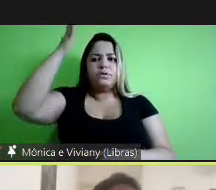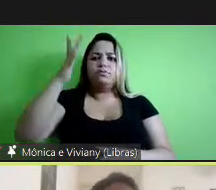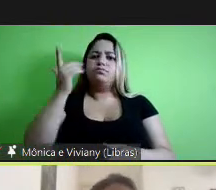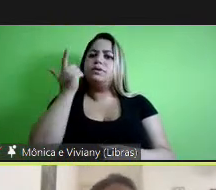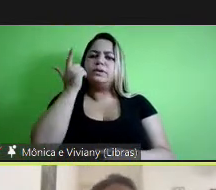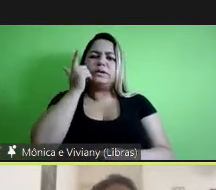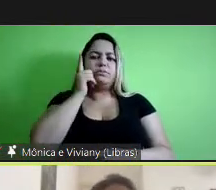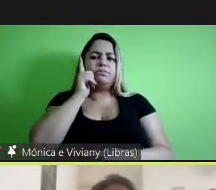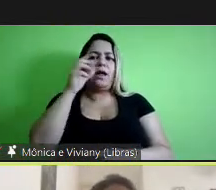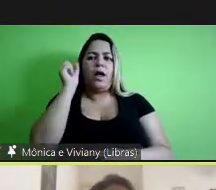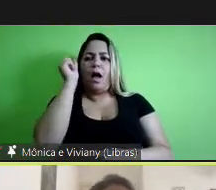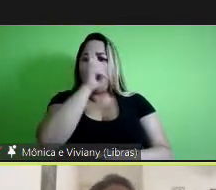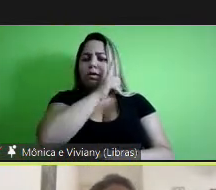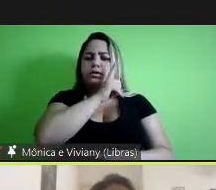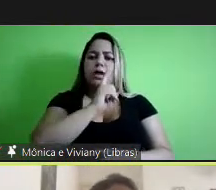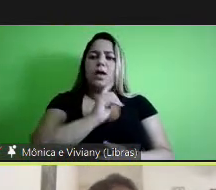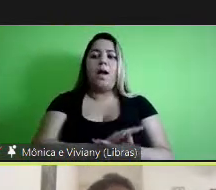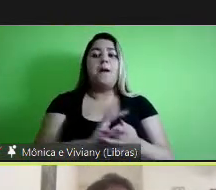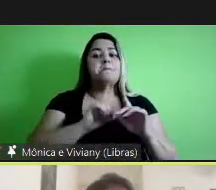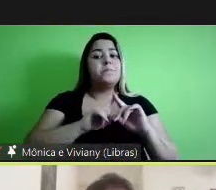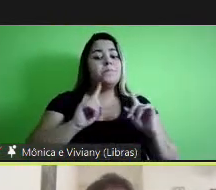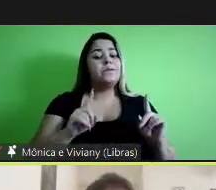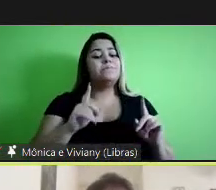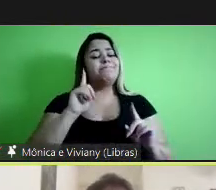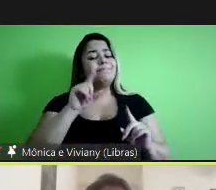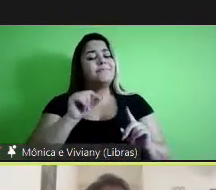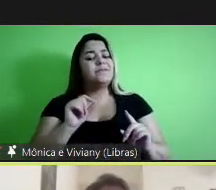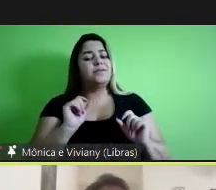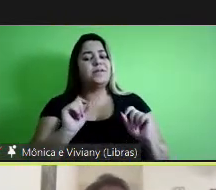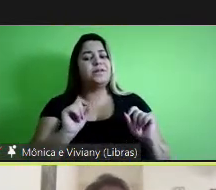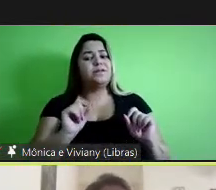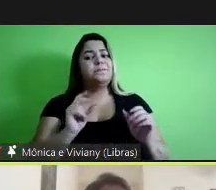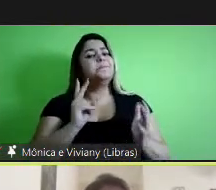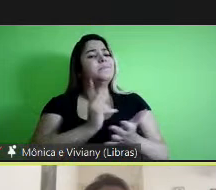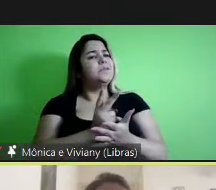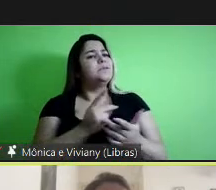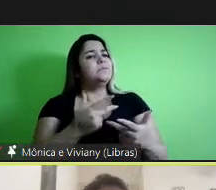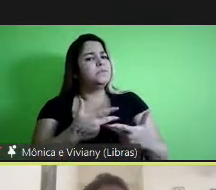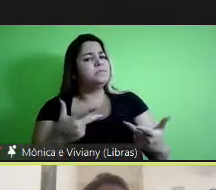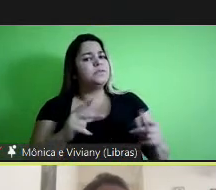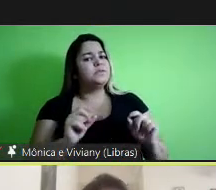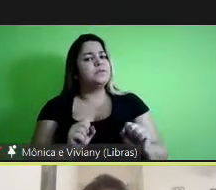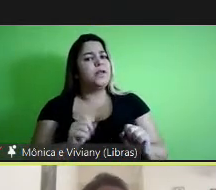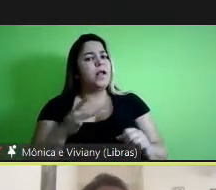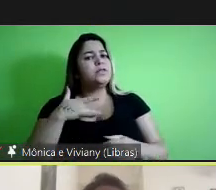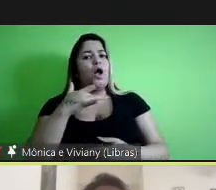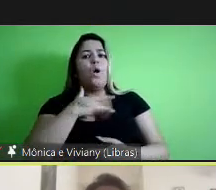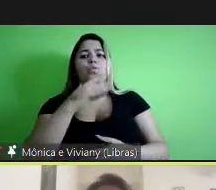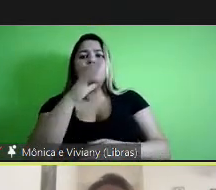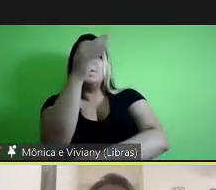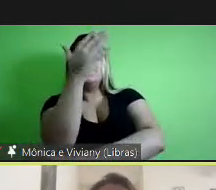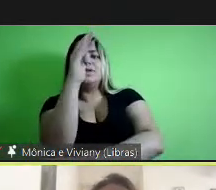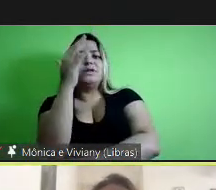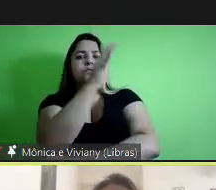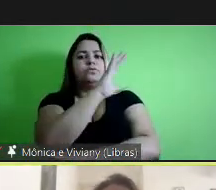absurd or radical or hard to be achieved. But I wonder if that it is, you